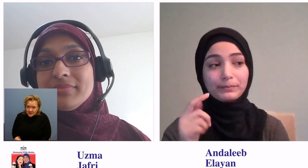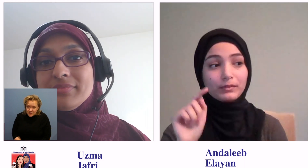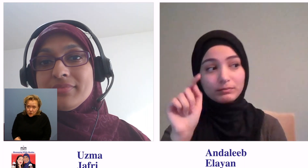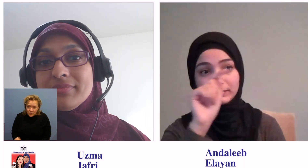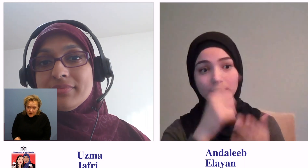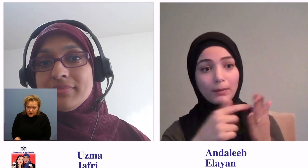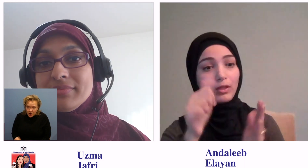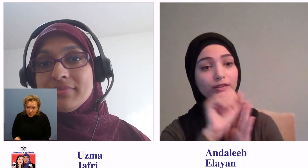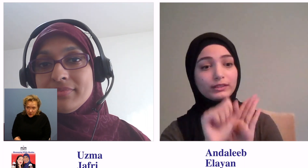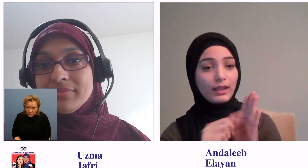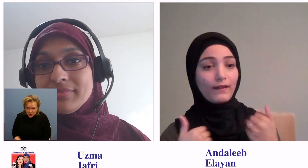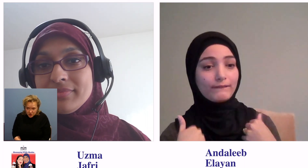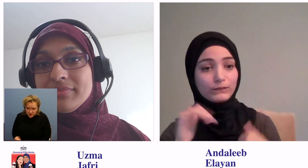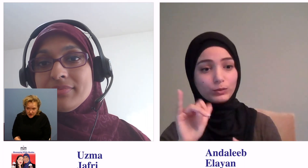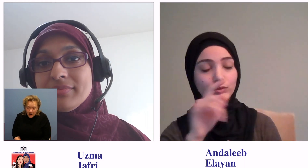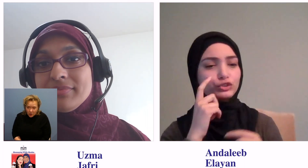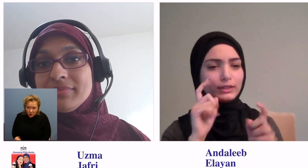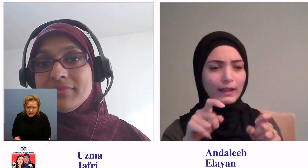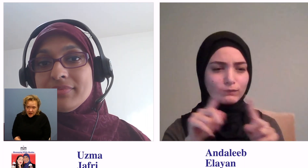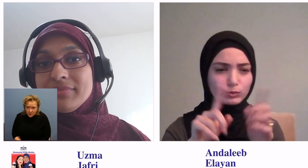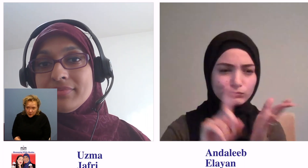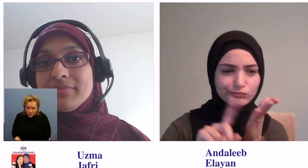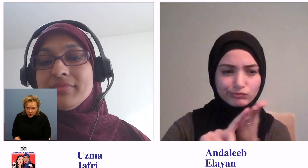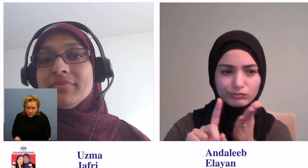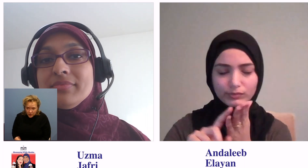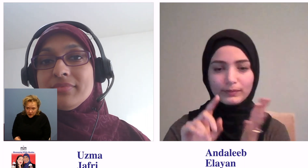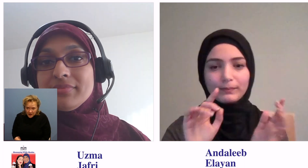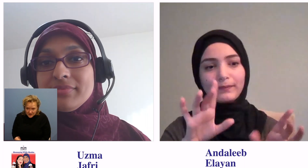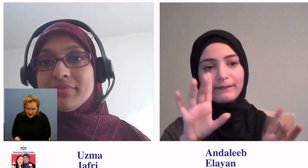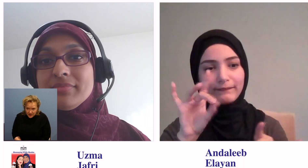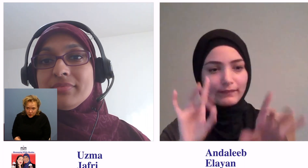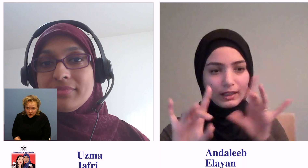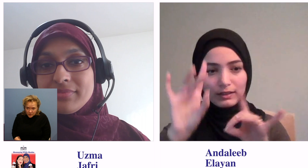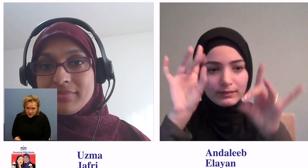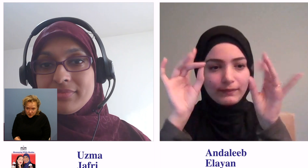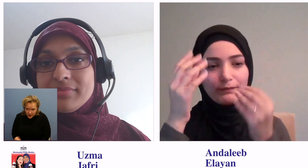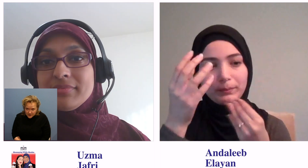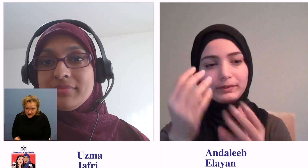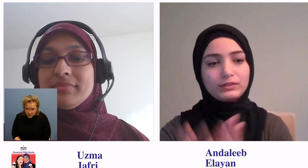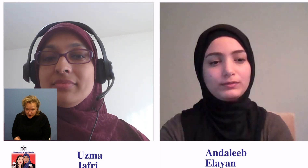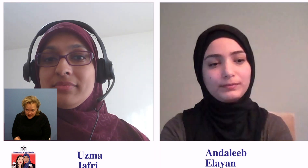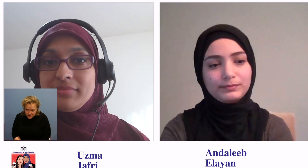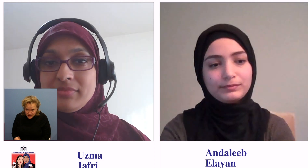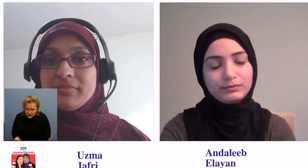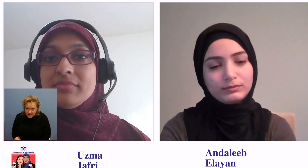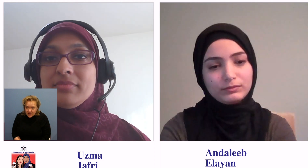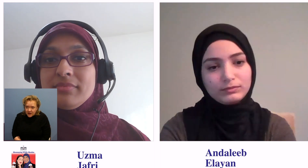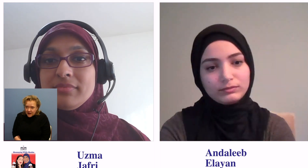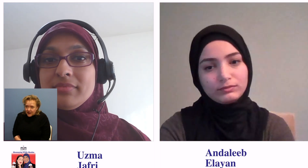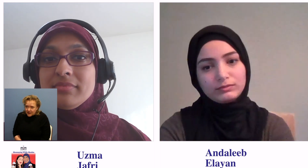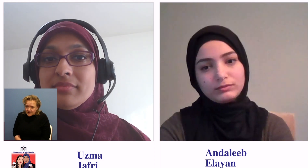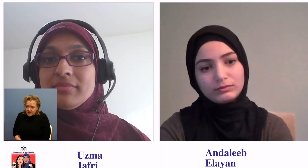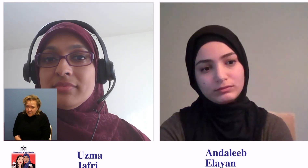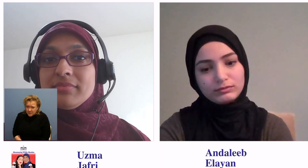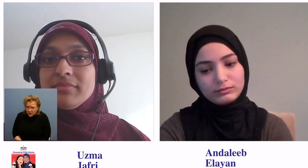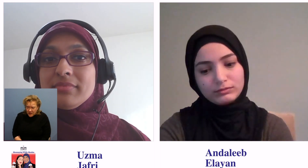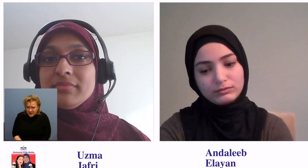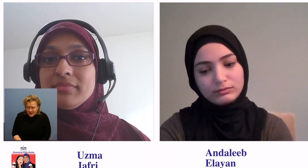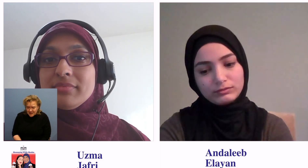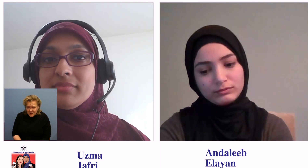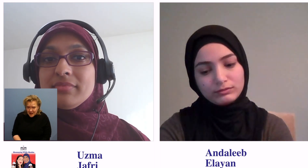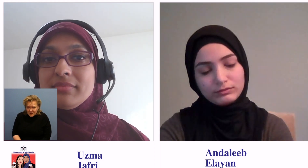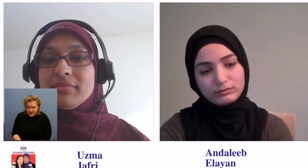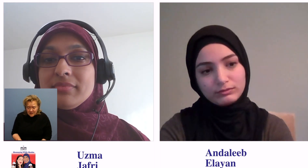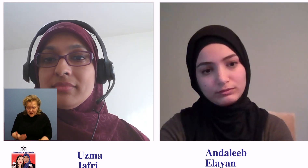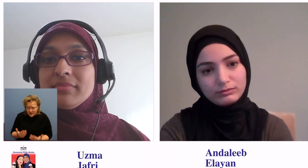some classes where the deaf and hard of hearing students are all together in a room for a class together where there's direct communication. And, um, the good